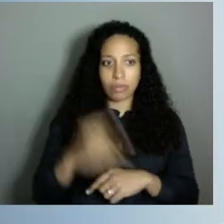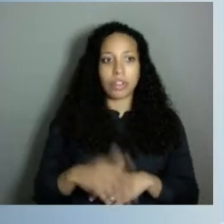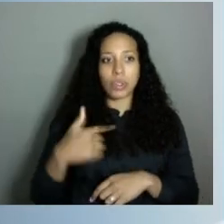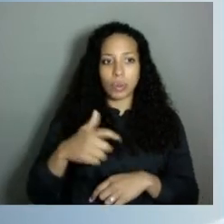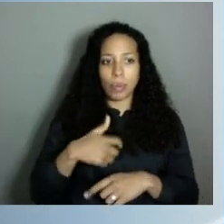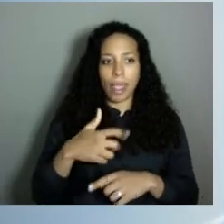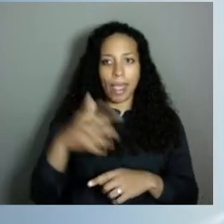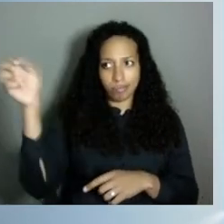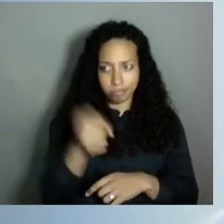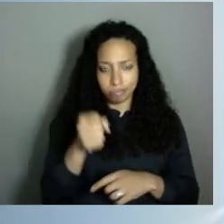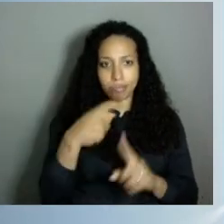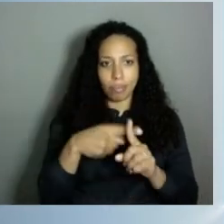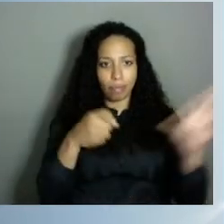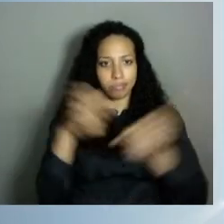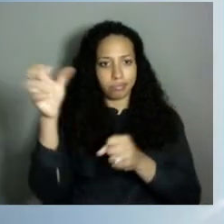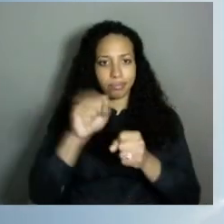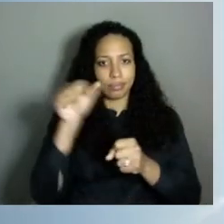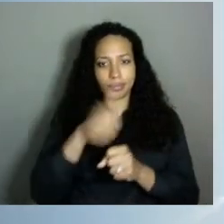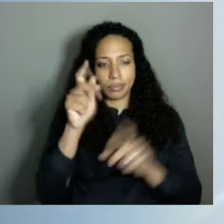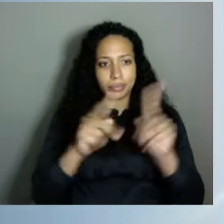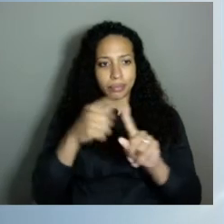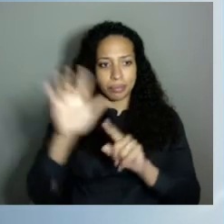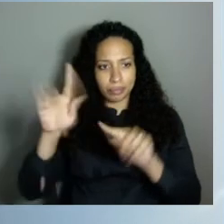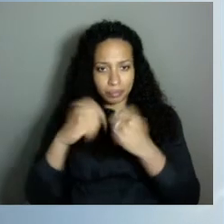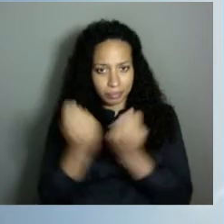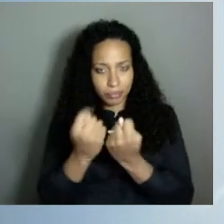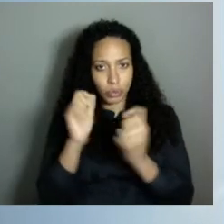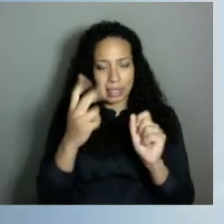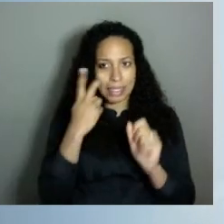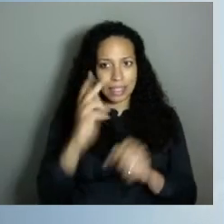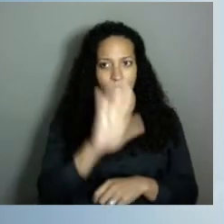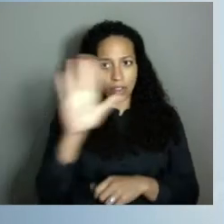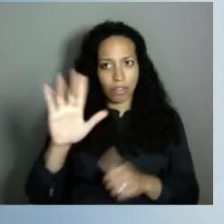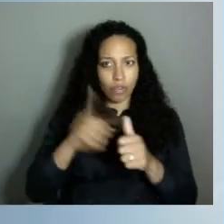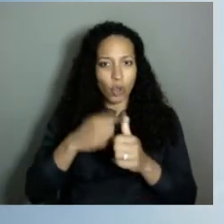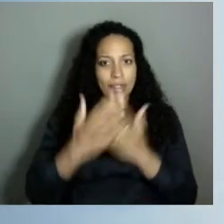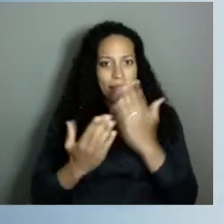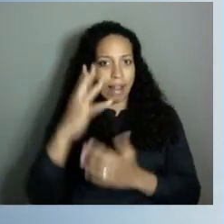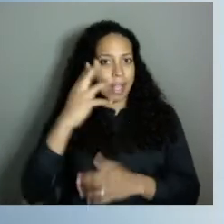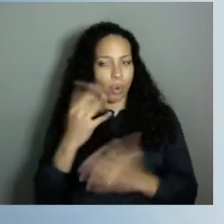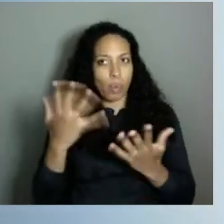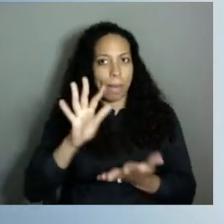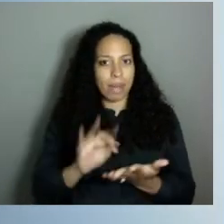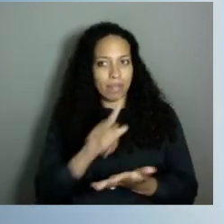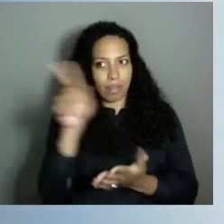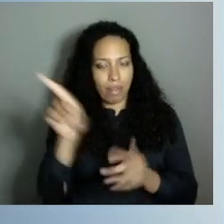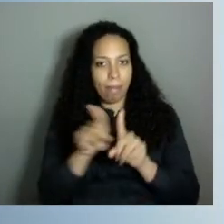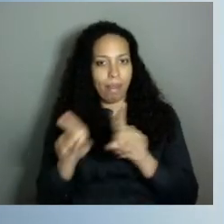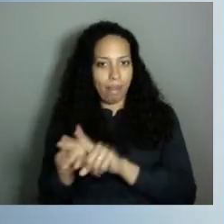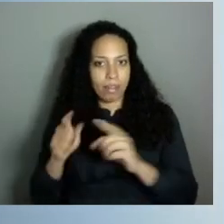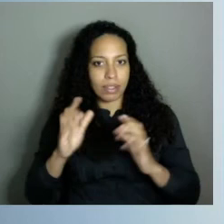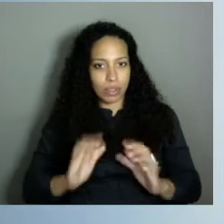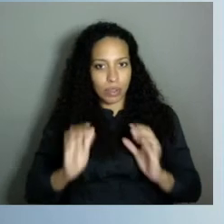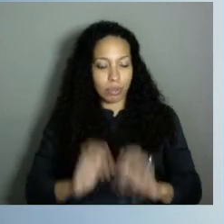team to look at that and get their firsthand experiences on what would be beneficial to them as consumers. First off, they were very